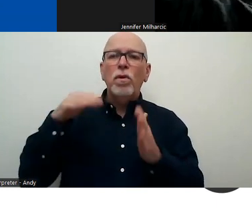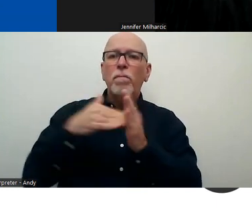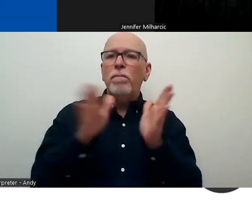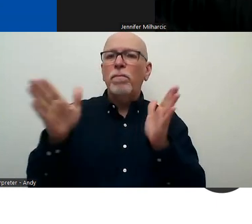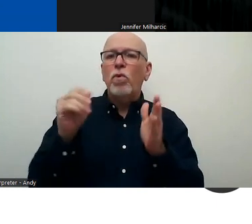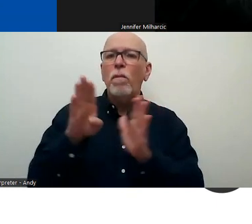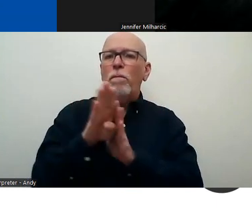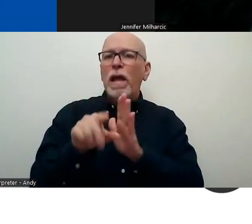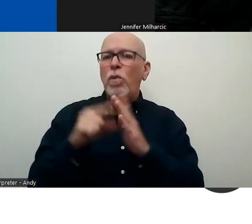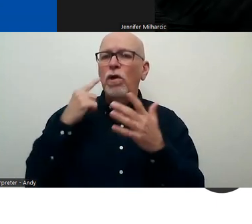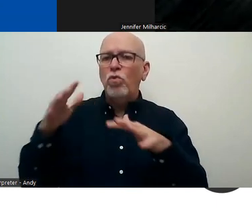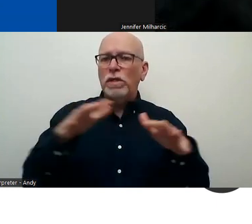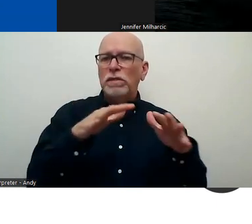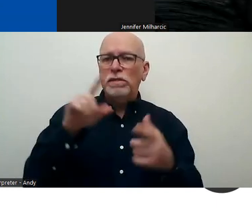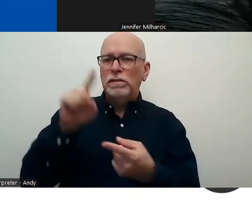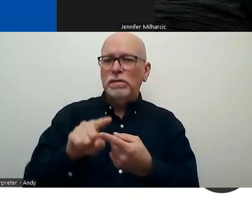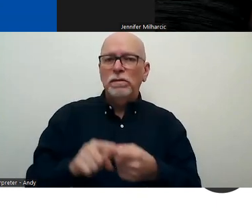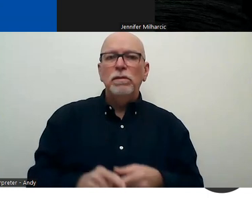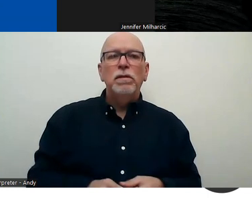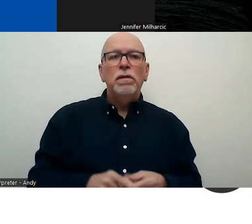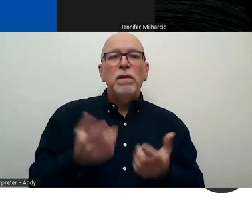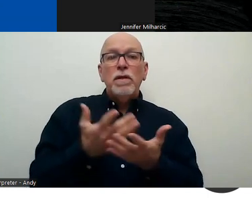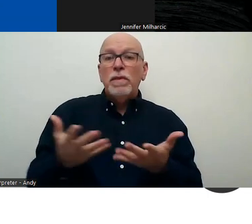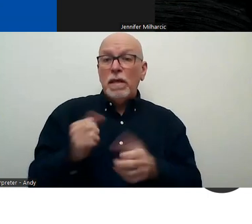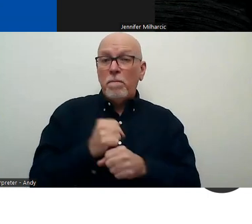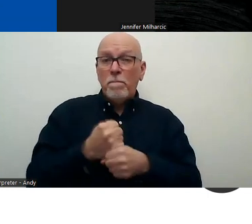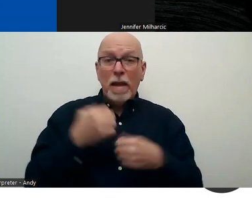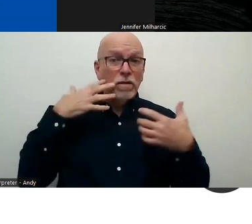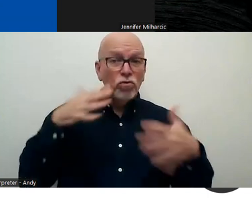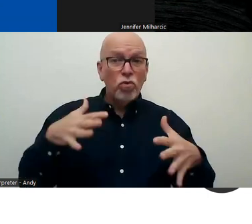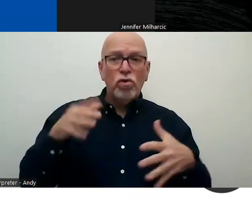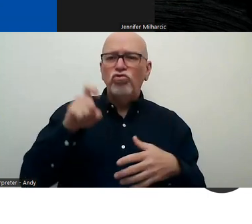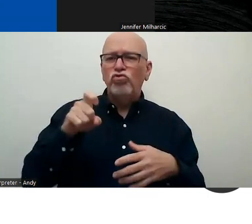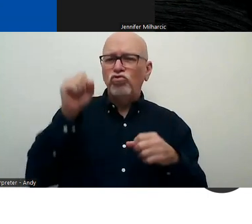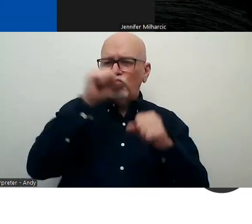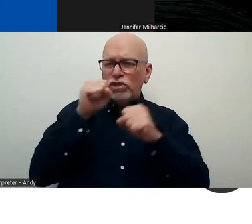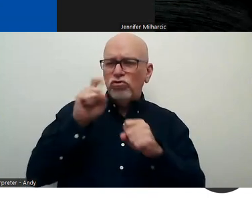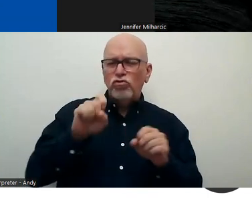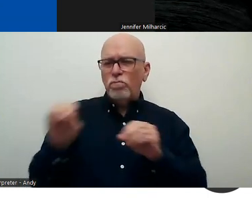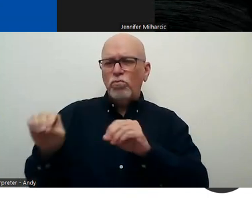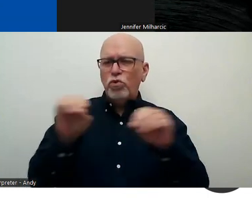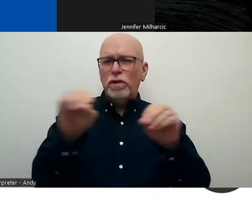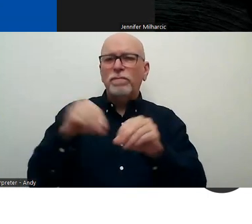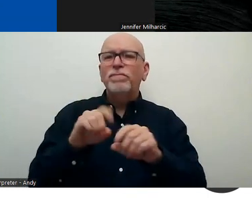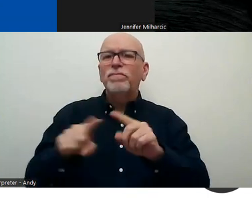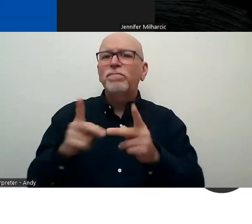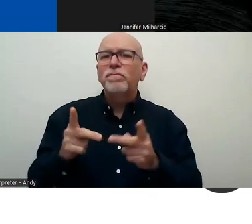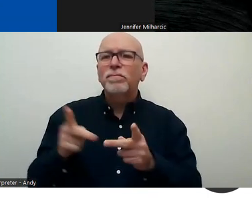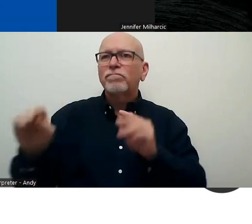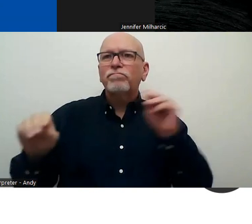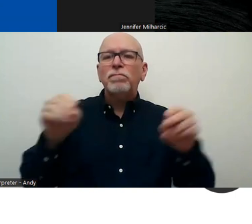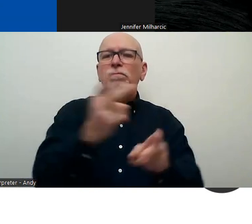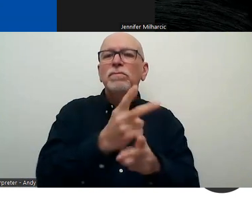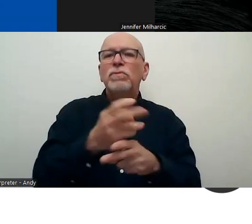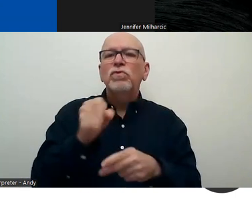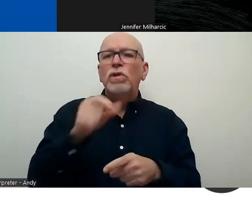noises objects that produce sound or noise should be strategically positioned and maintained in order to prevent them from